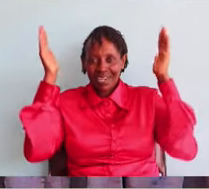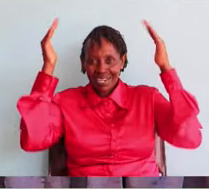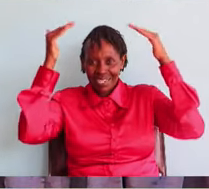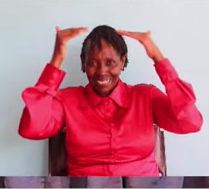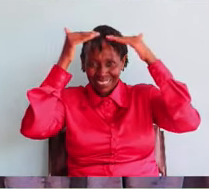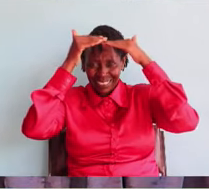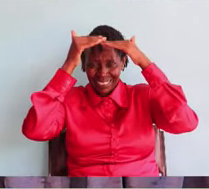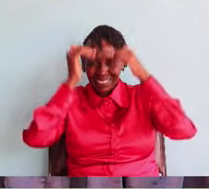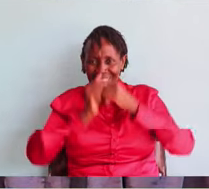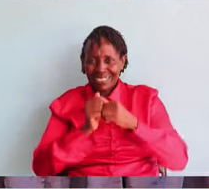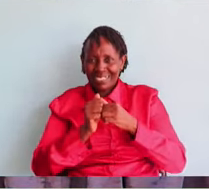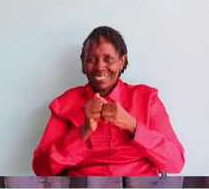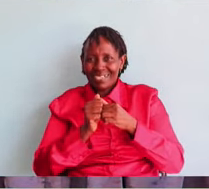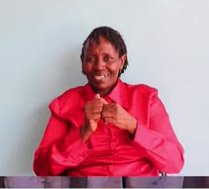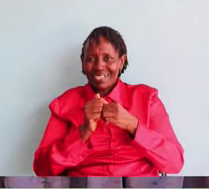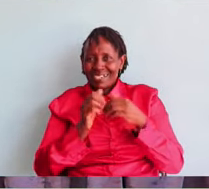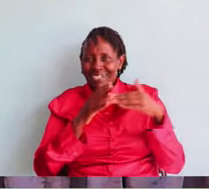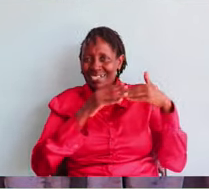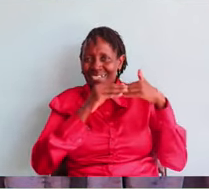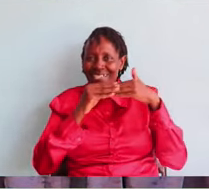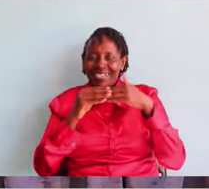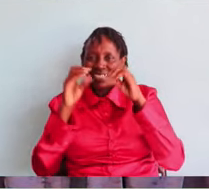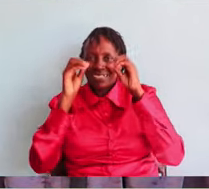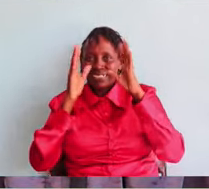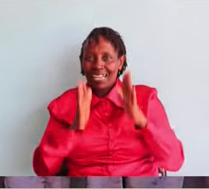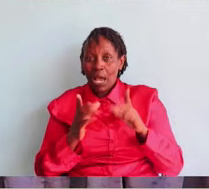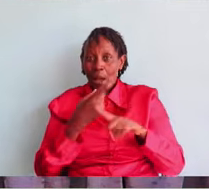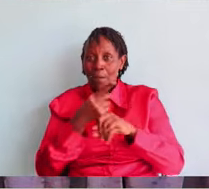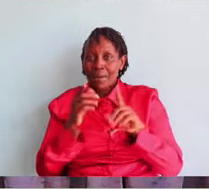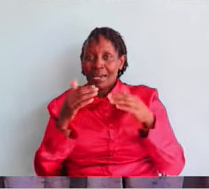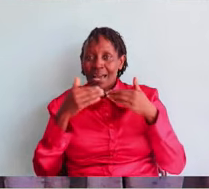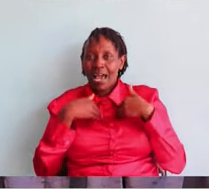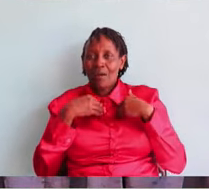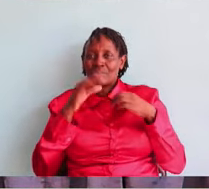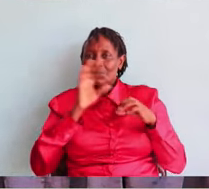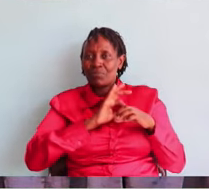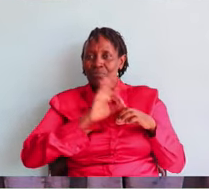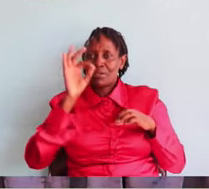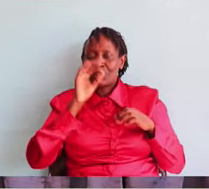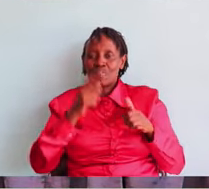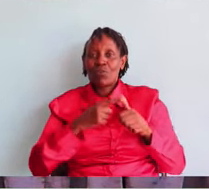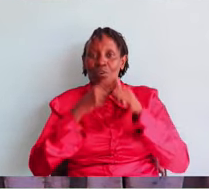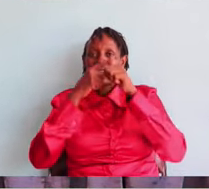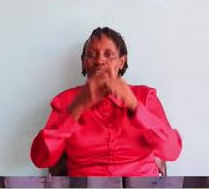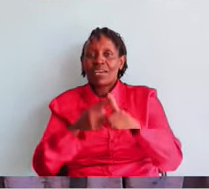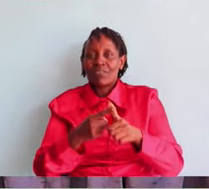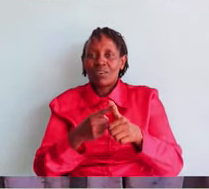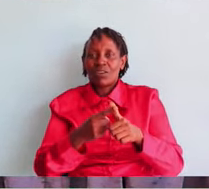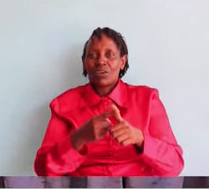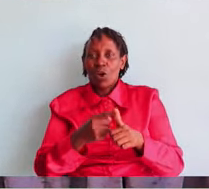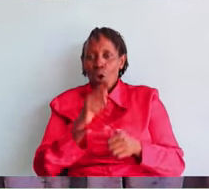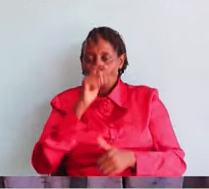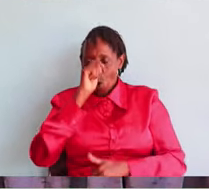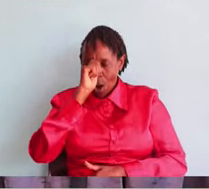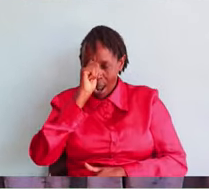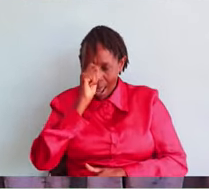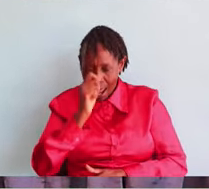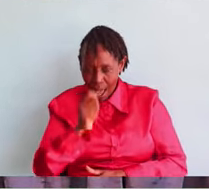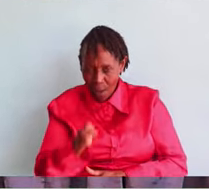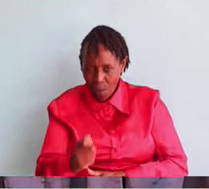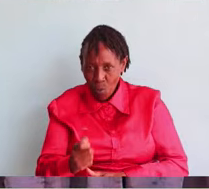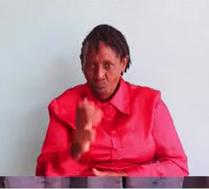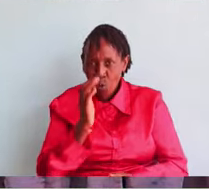yet they had abundance of spiritual gifts, and they were truly honorable in the true sense